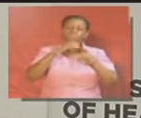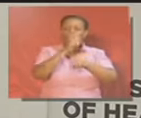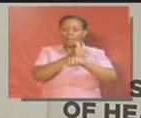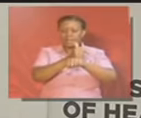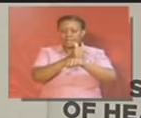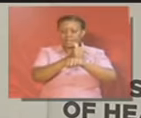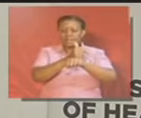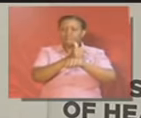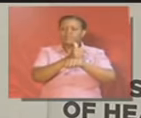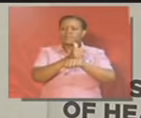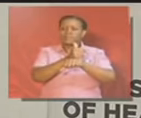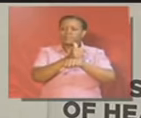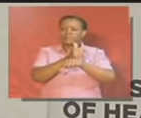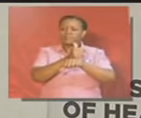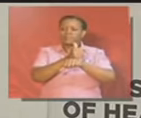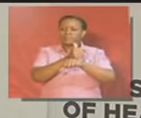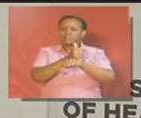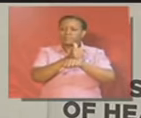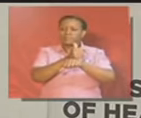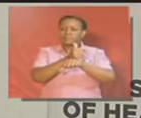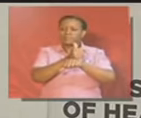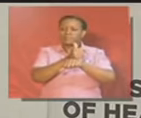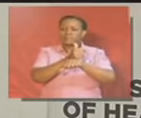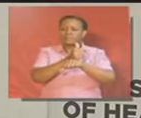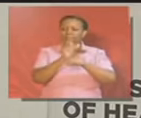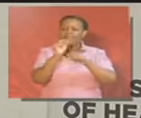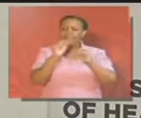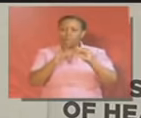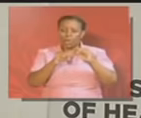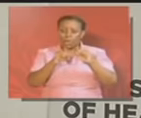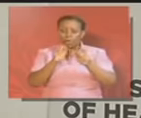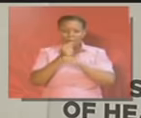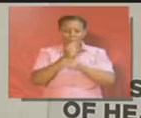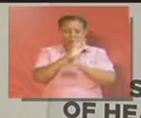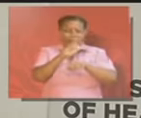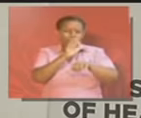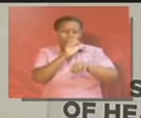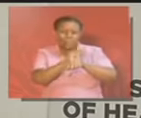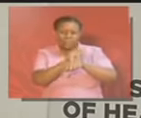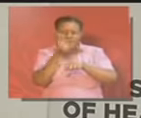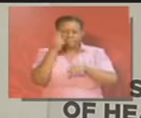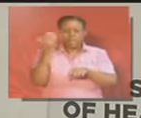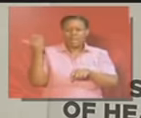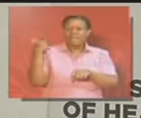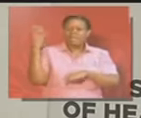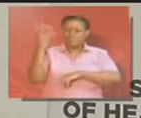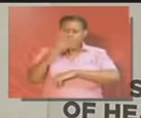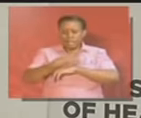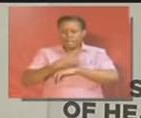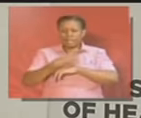the last 4 days, and we continue to with our rollout.